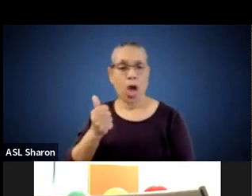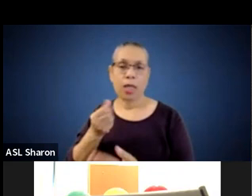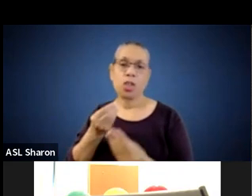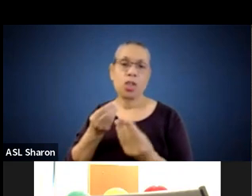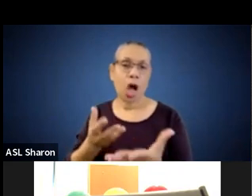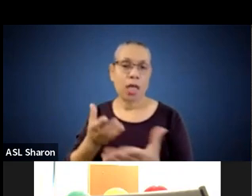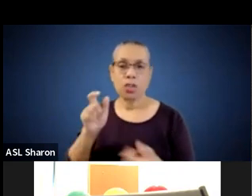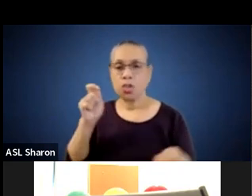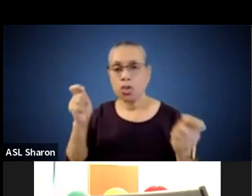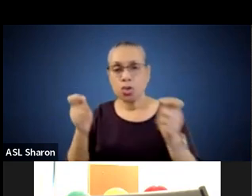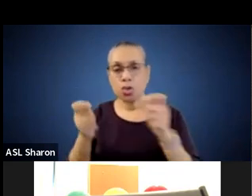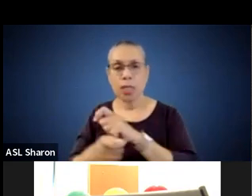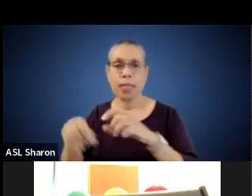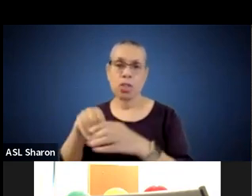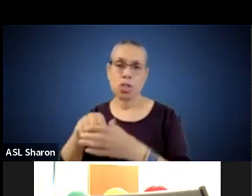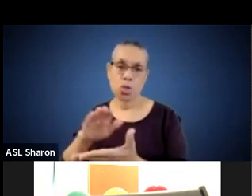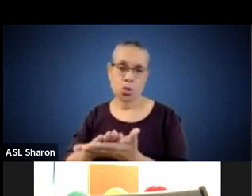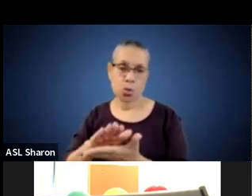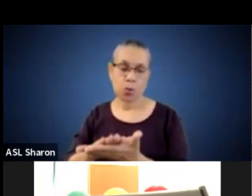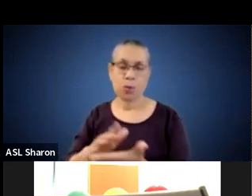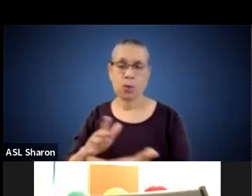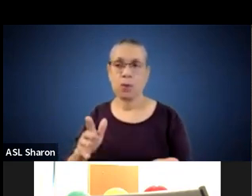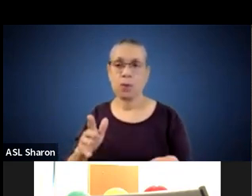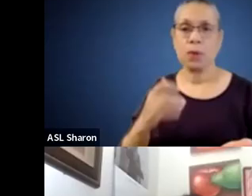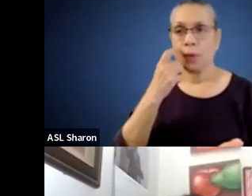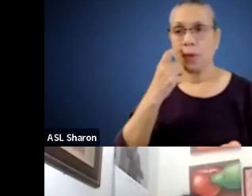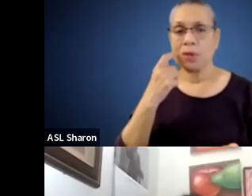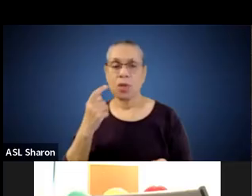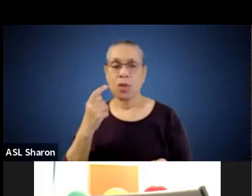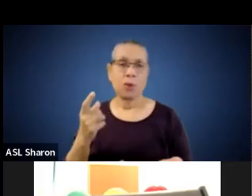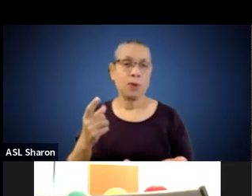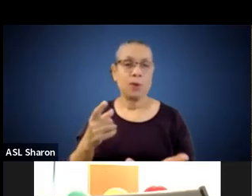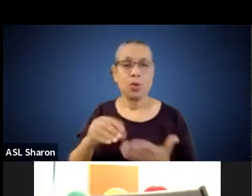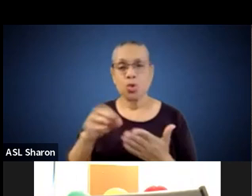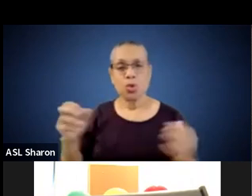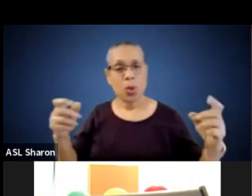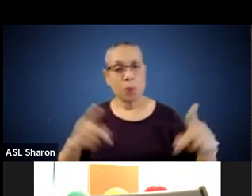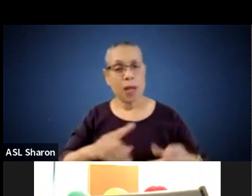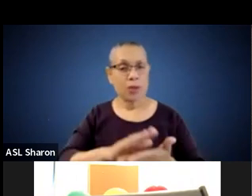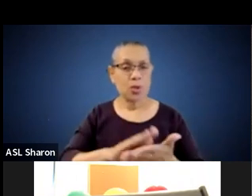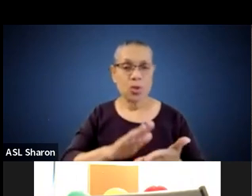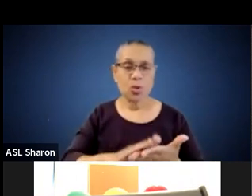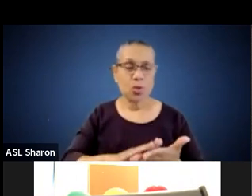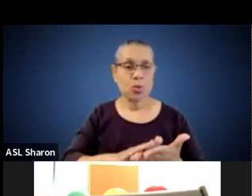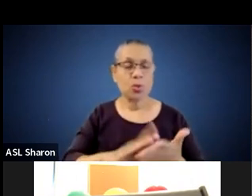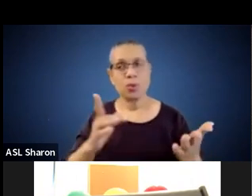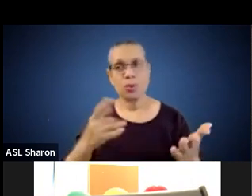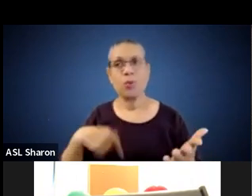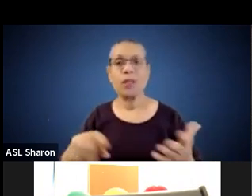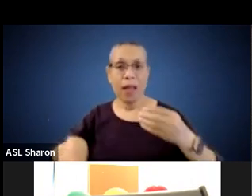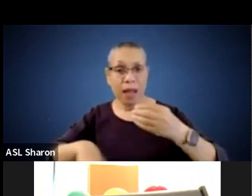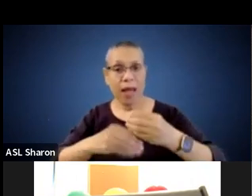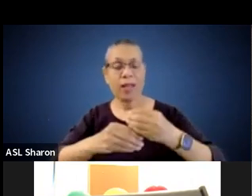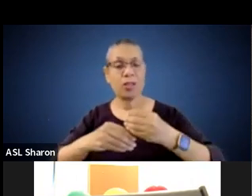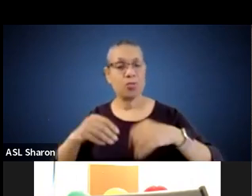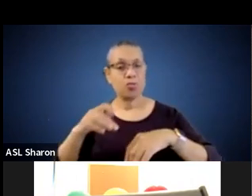in schools and having students return to schools that they were not in Prior that type of thing we've also added a lot of resources